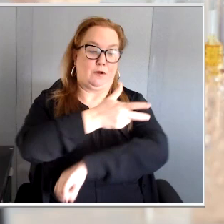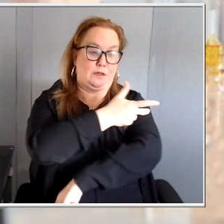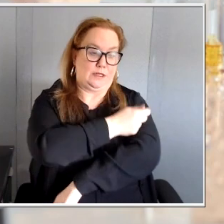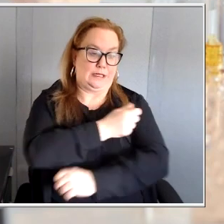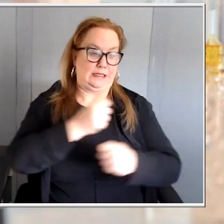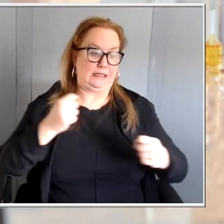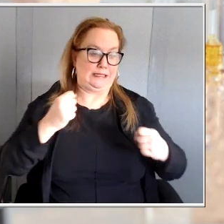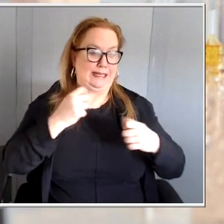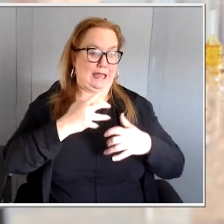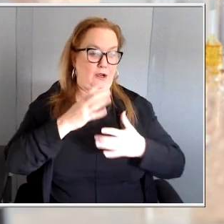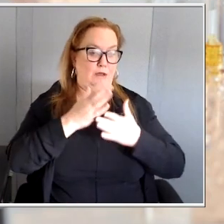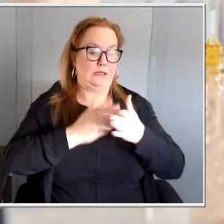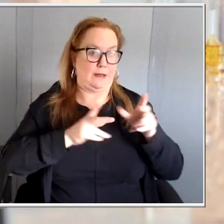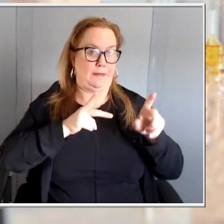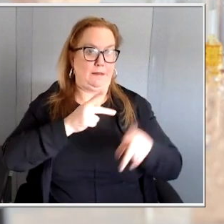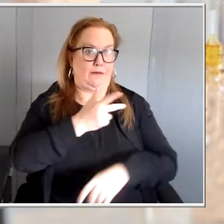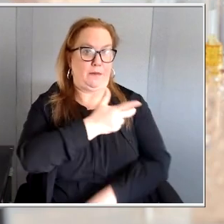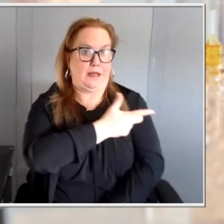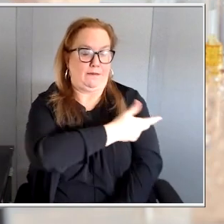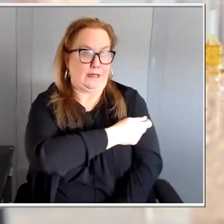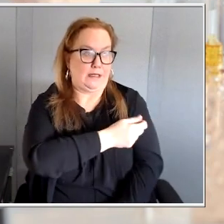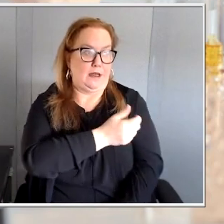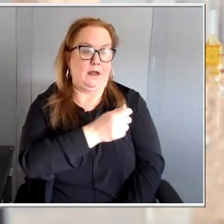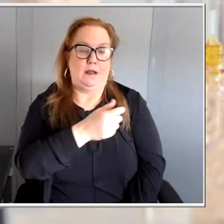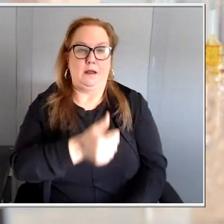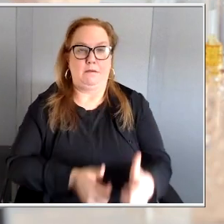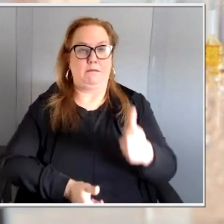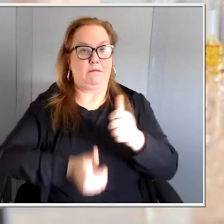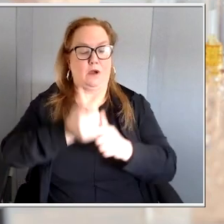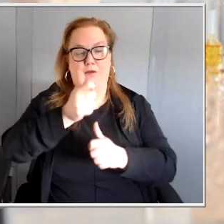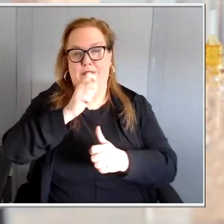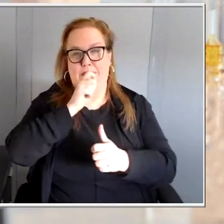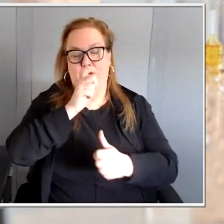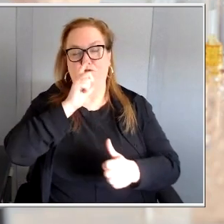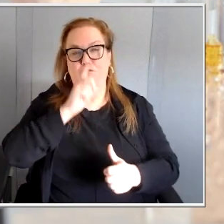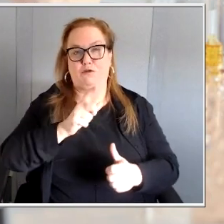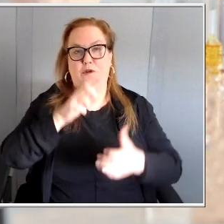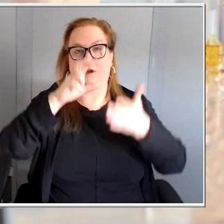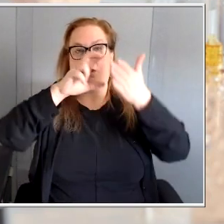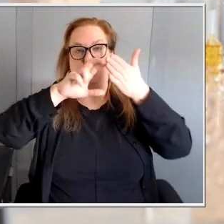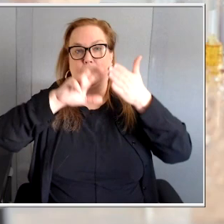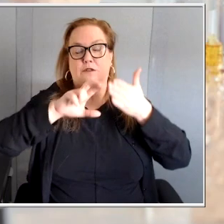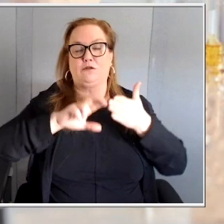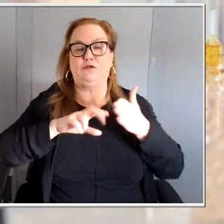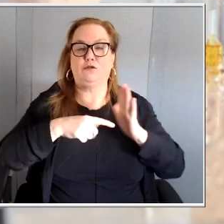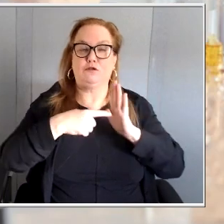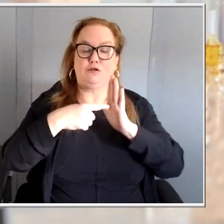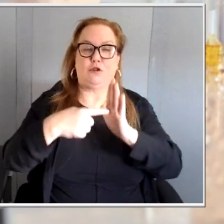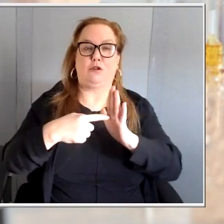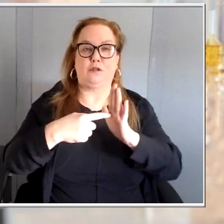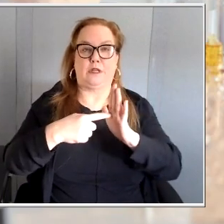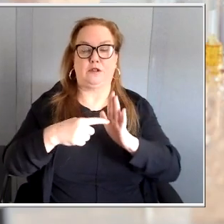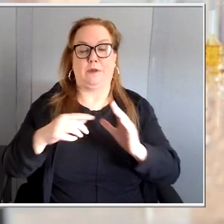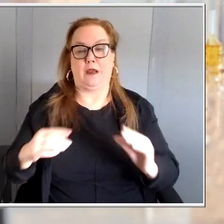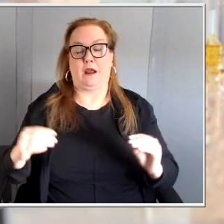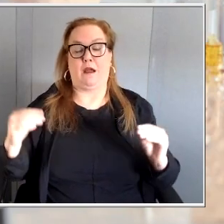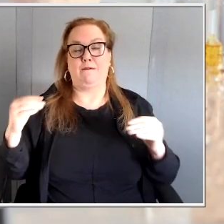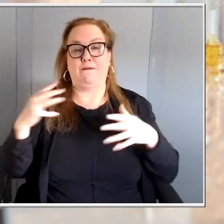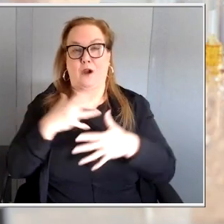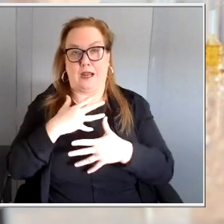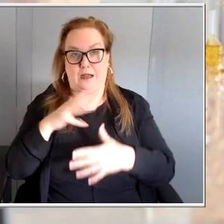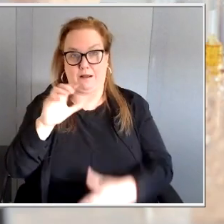getting vaccinated. Most of that, though, is not true. The research shows people should be more afraid of